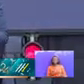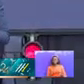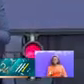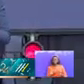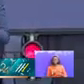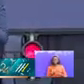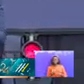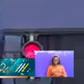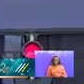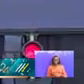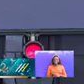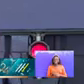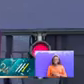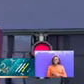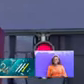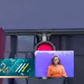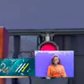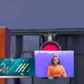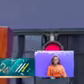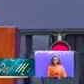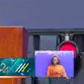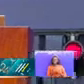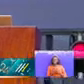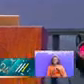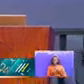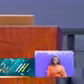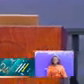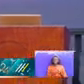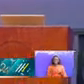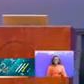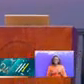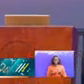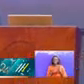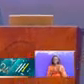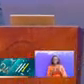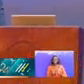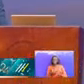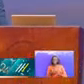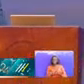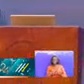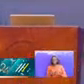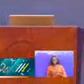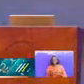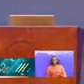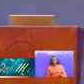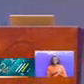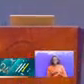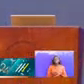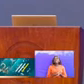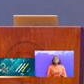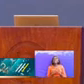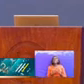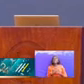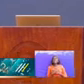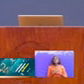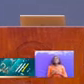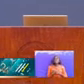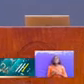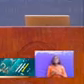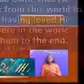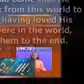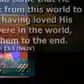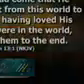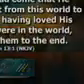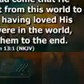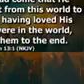John chapter number 13 I want to read that scripture because I want to show you something that Jesus did before commissioning the